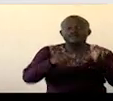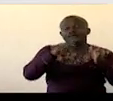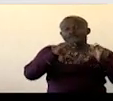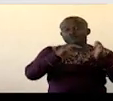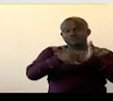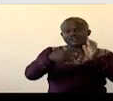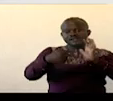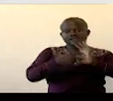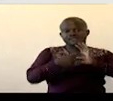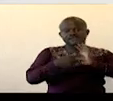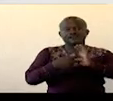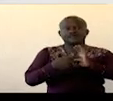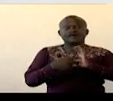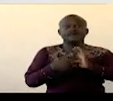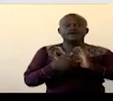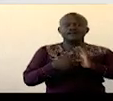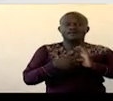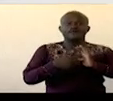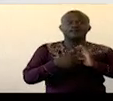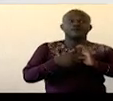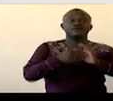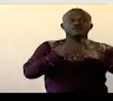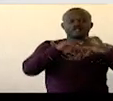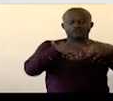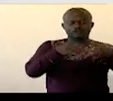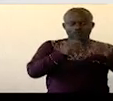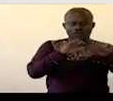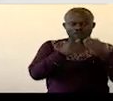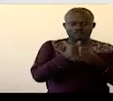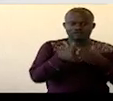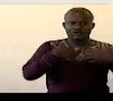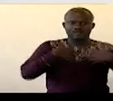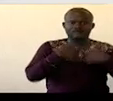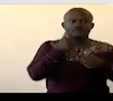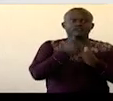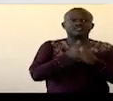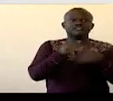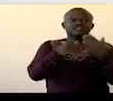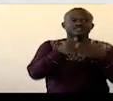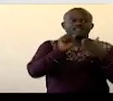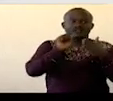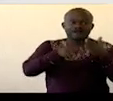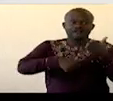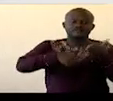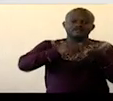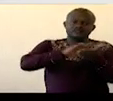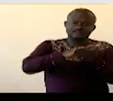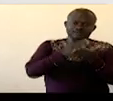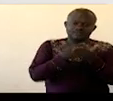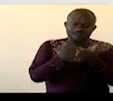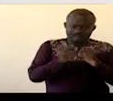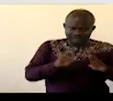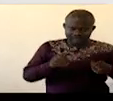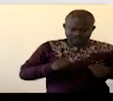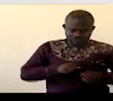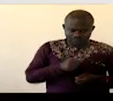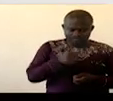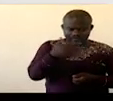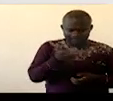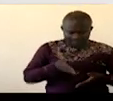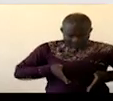Species means the group of organisms which can interbreed to produce a